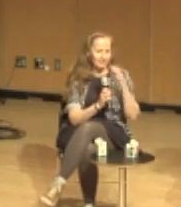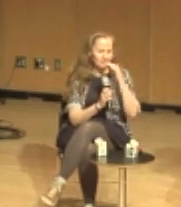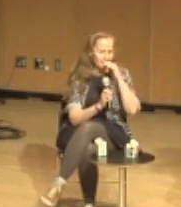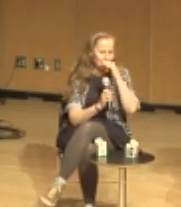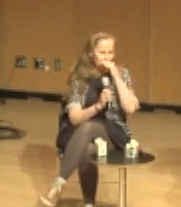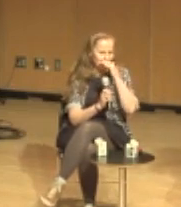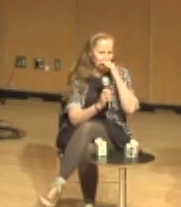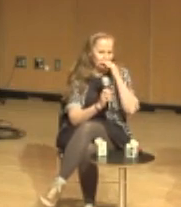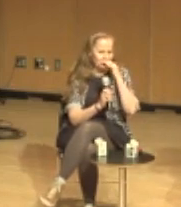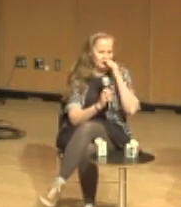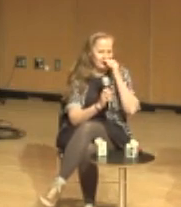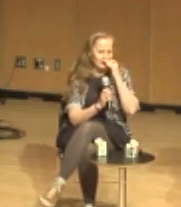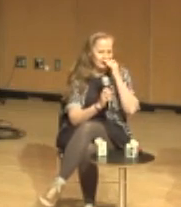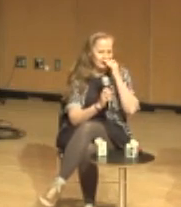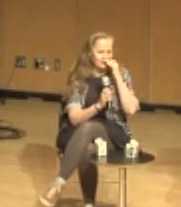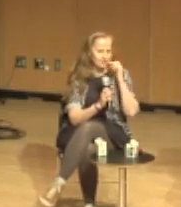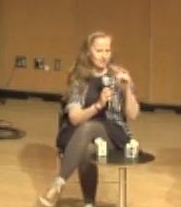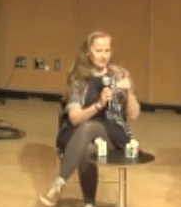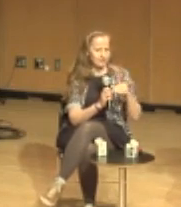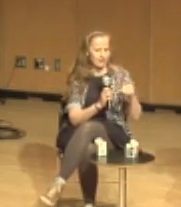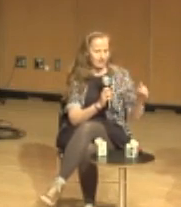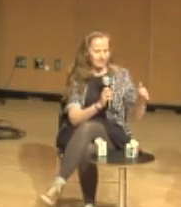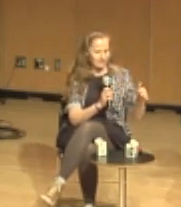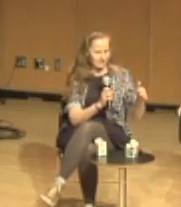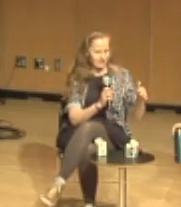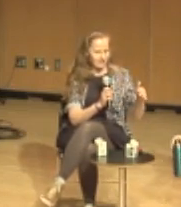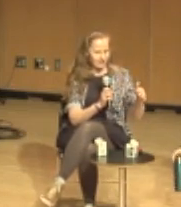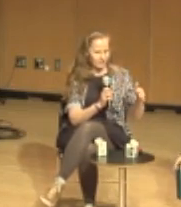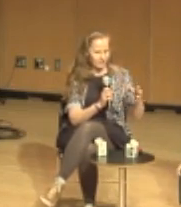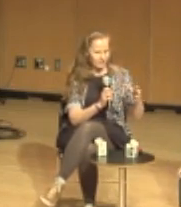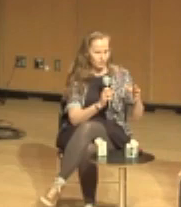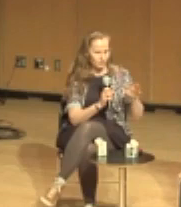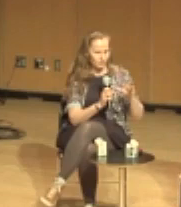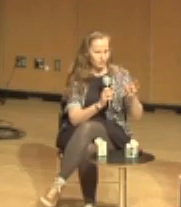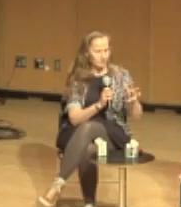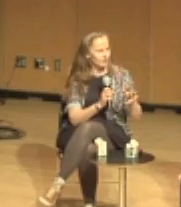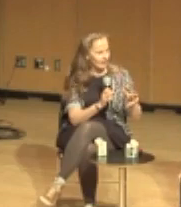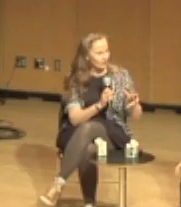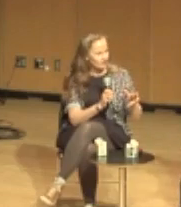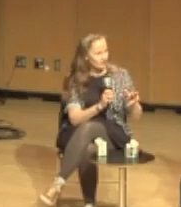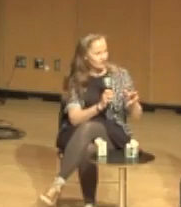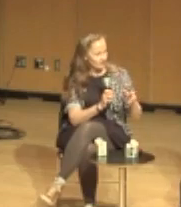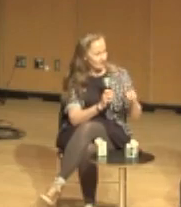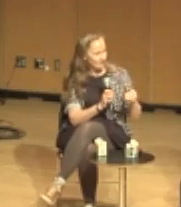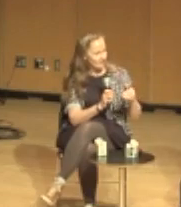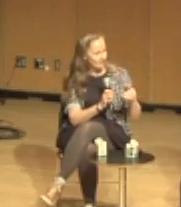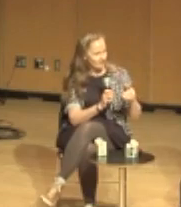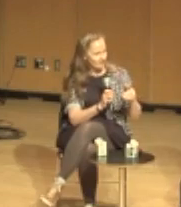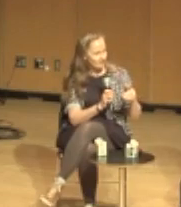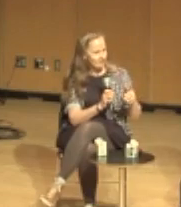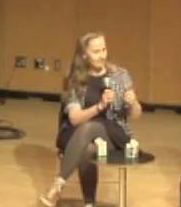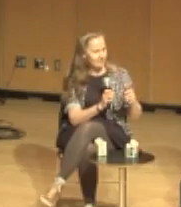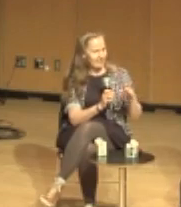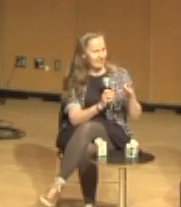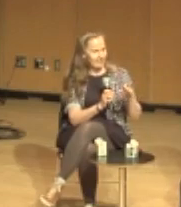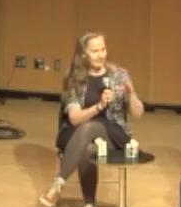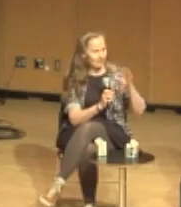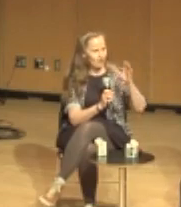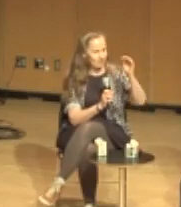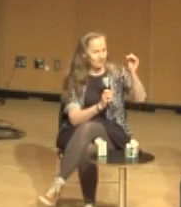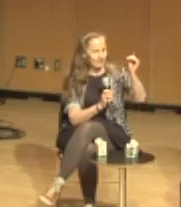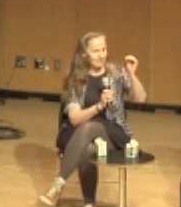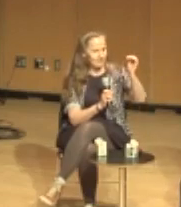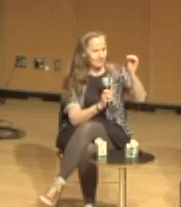what I said already but also that it's it's just very interesting when you approach the language as an actor